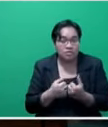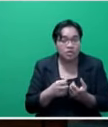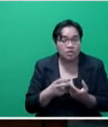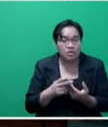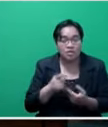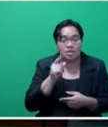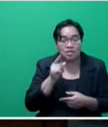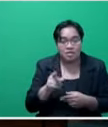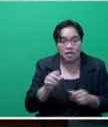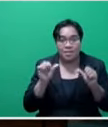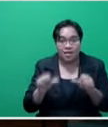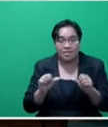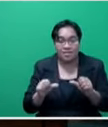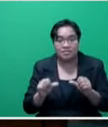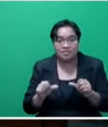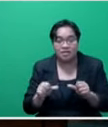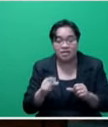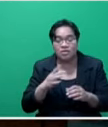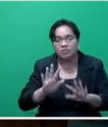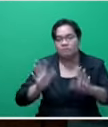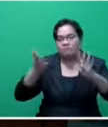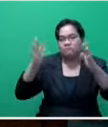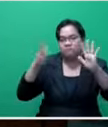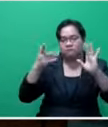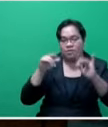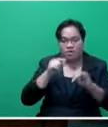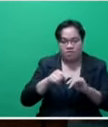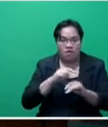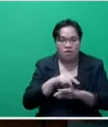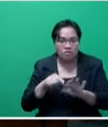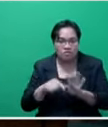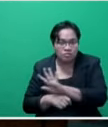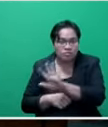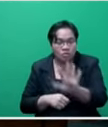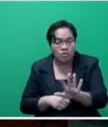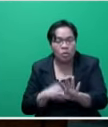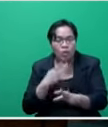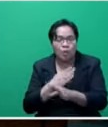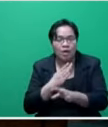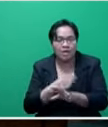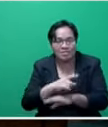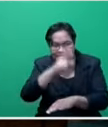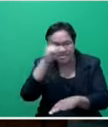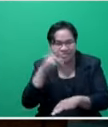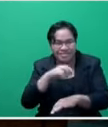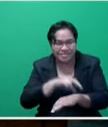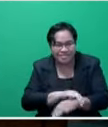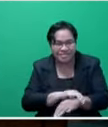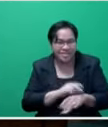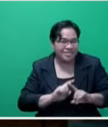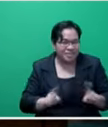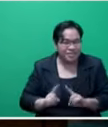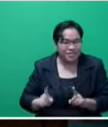applauding frontline responders for COVID-19. They have showed their loyalty and care for fellow